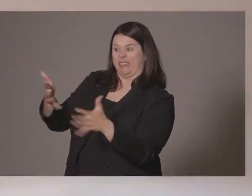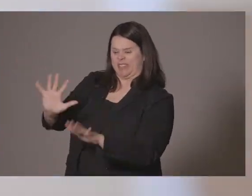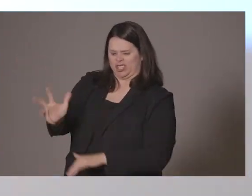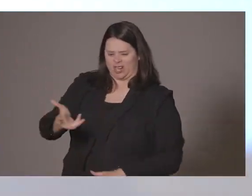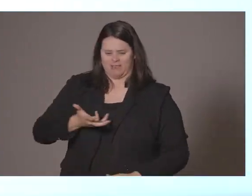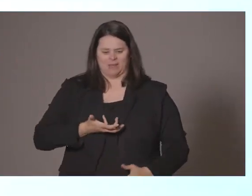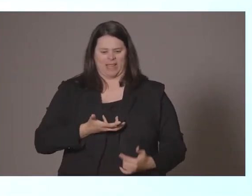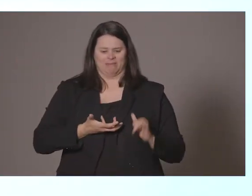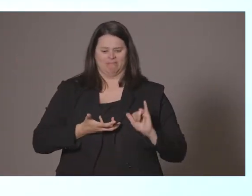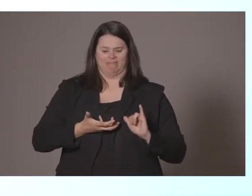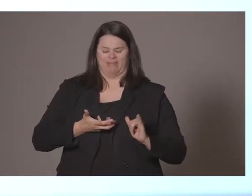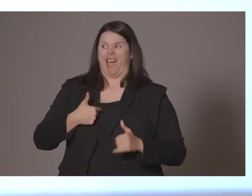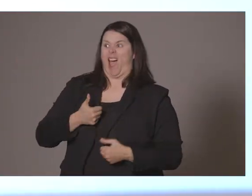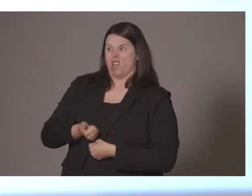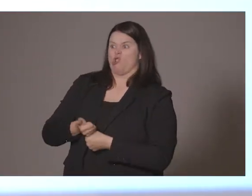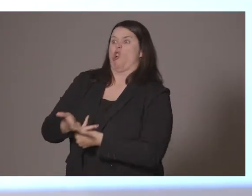Yeah,